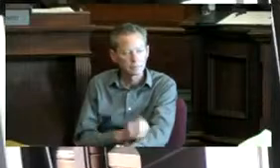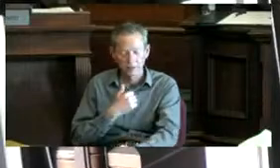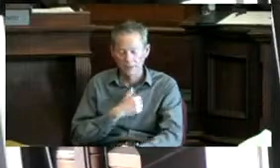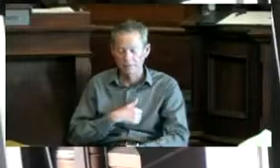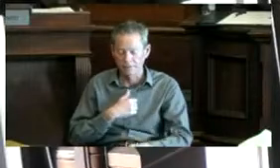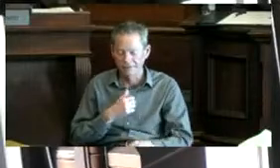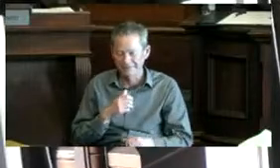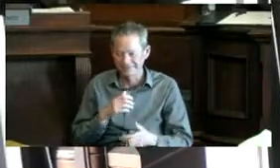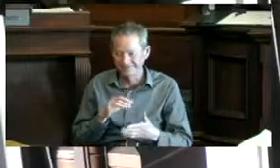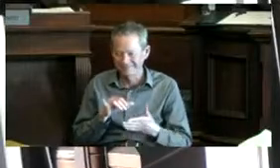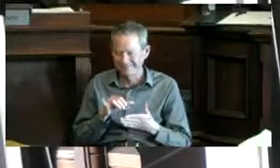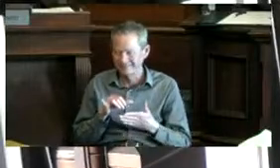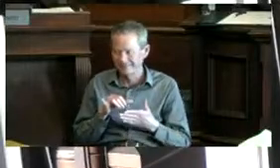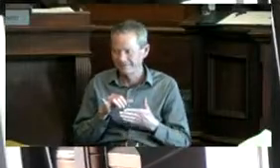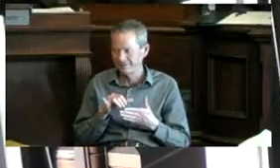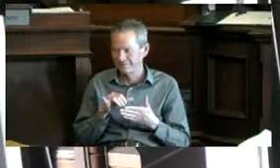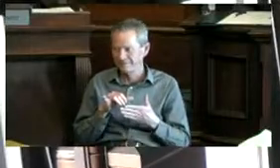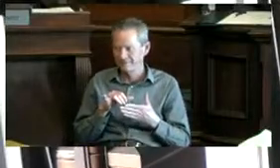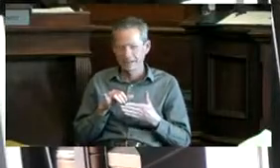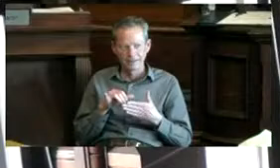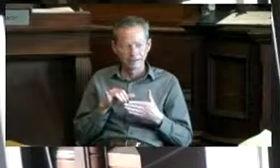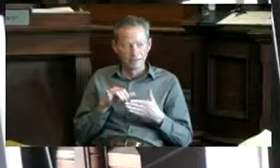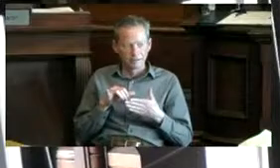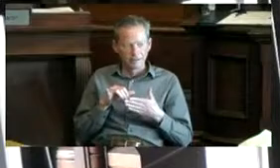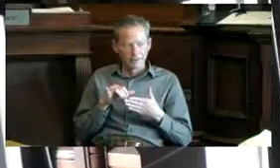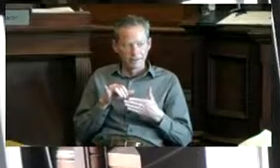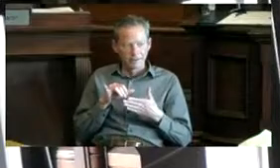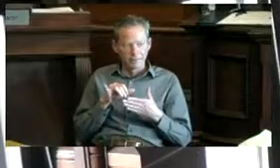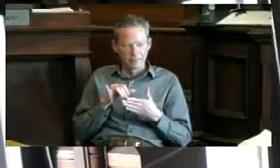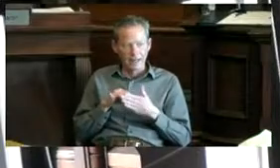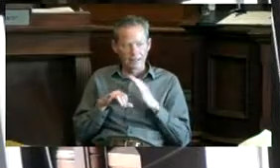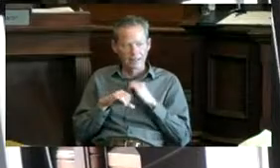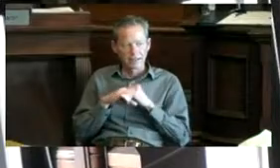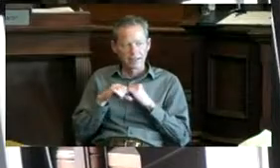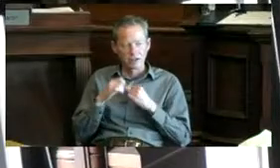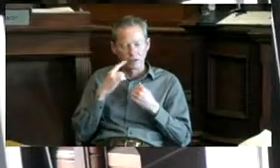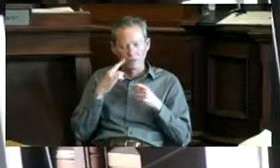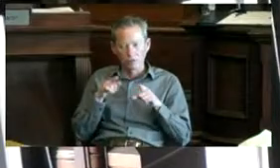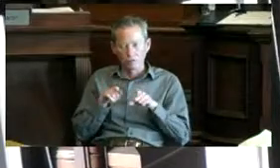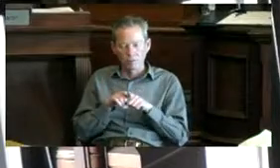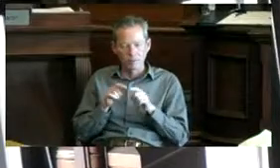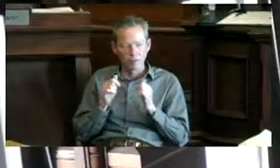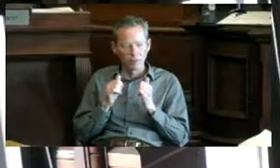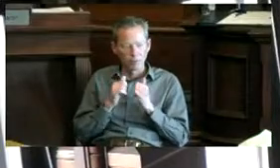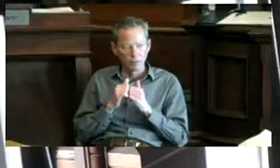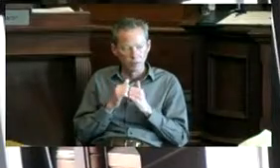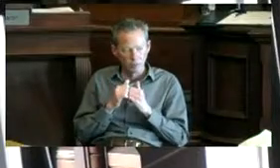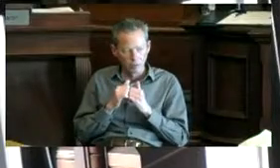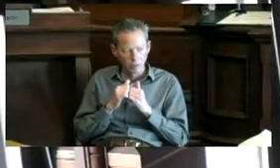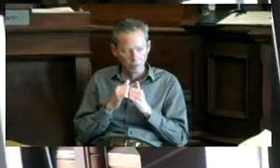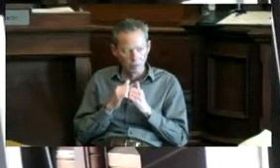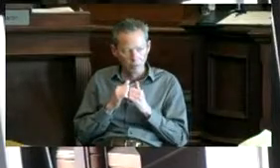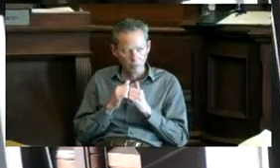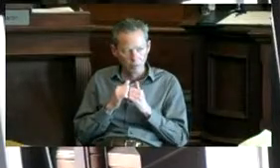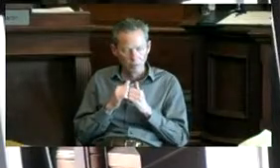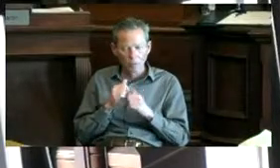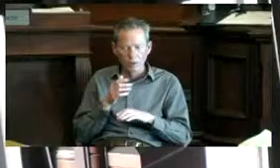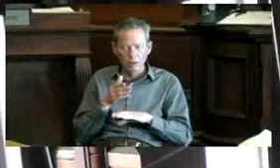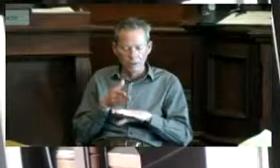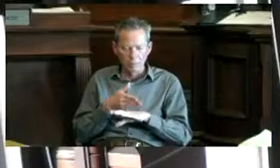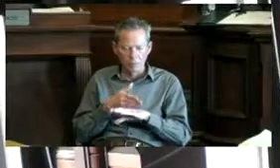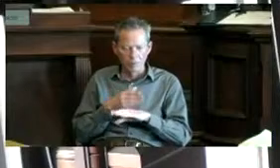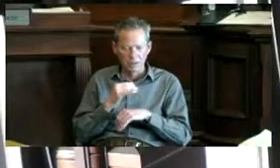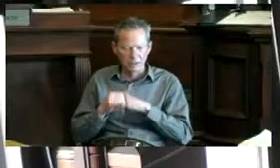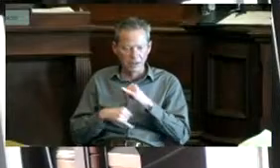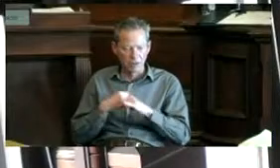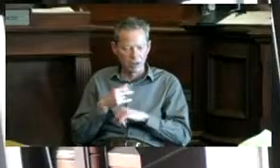Sorry, this is okay. Councilmember Patterson. This is an extension of an agreement with for some improvements at the